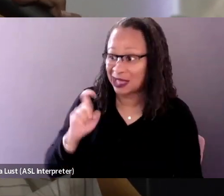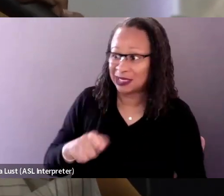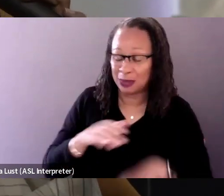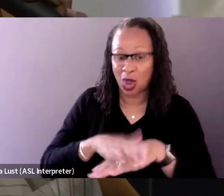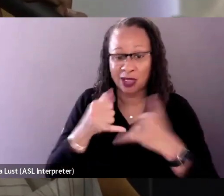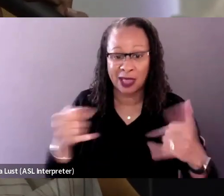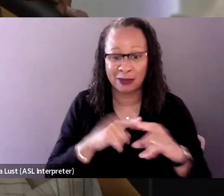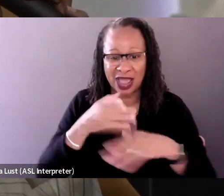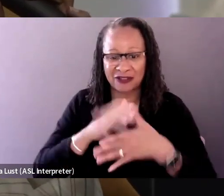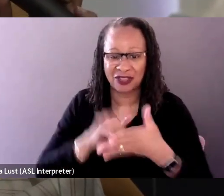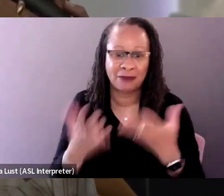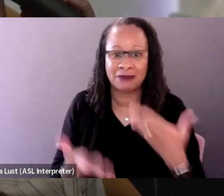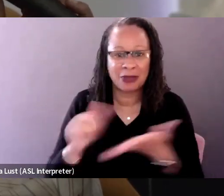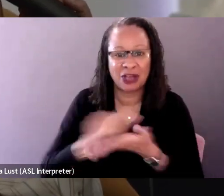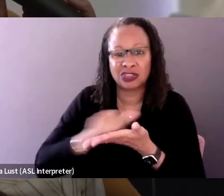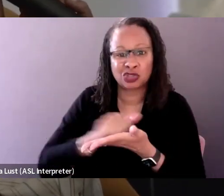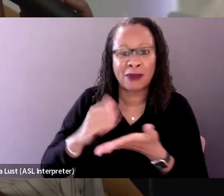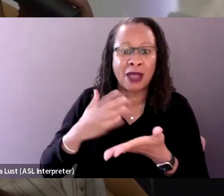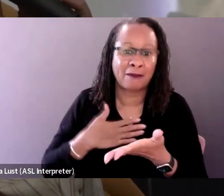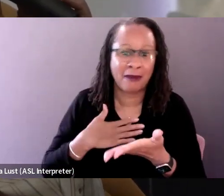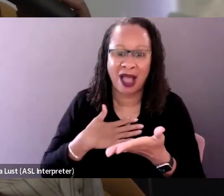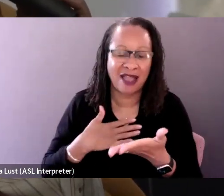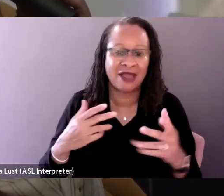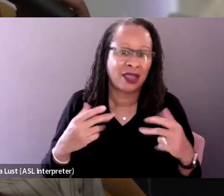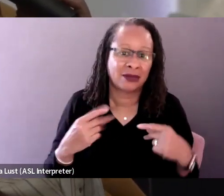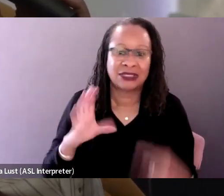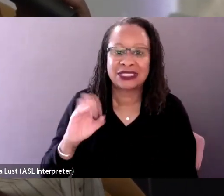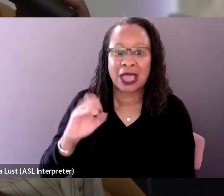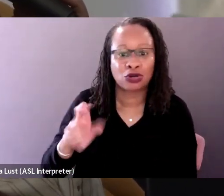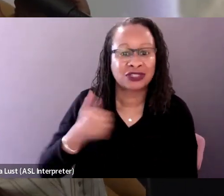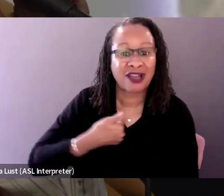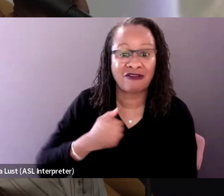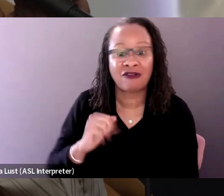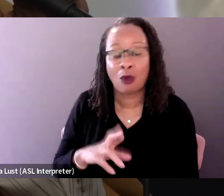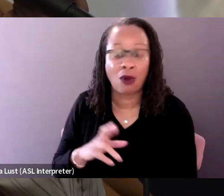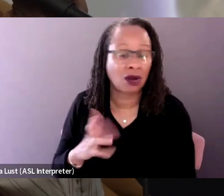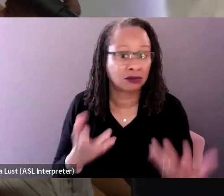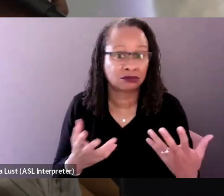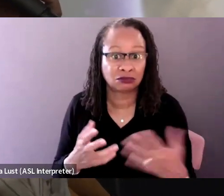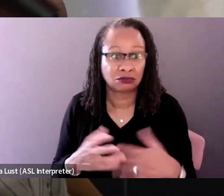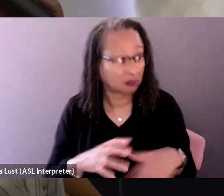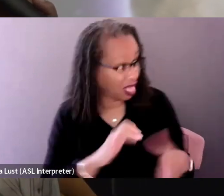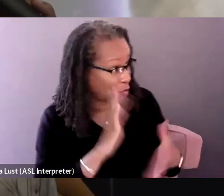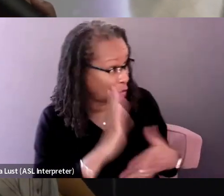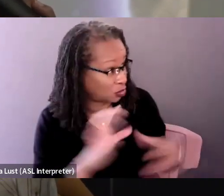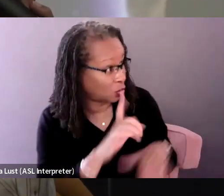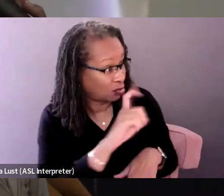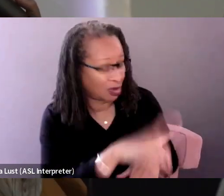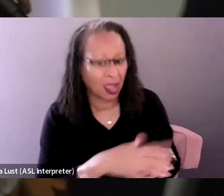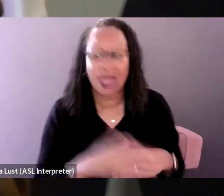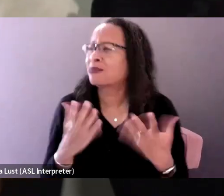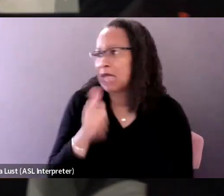I might scrub my digital footprint. I might take a step back. And is that what you're gonna do? Probably not. Okay, obviously.